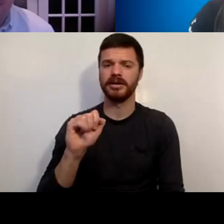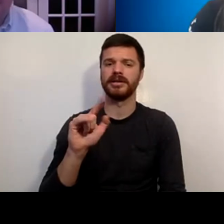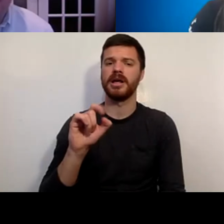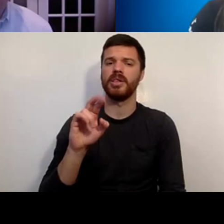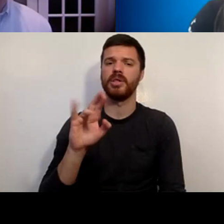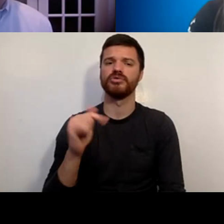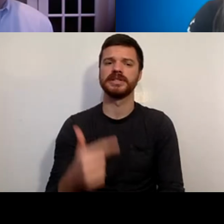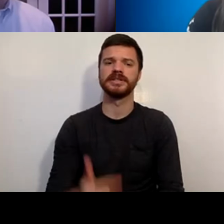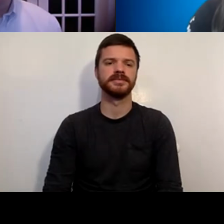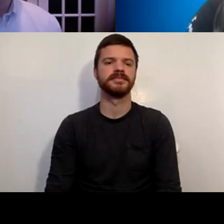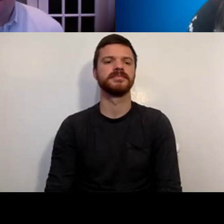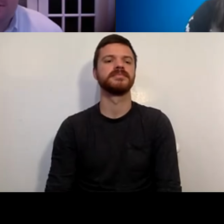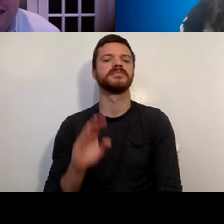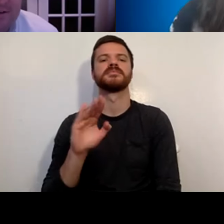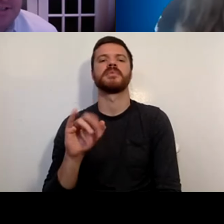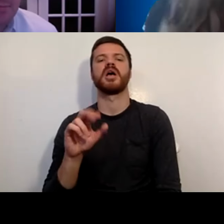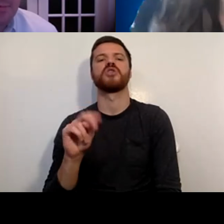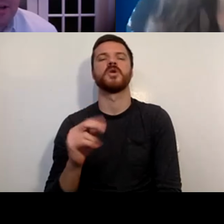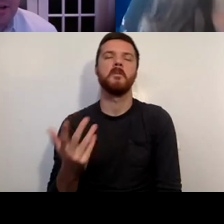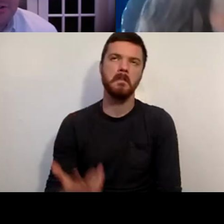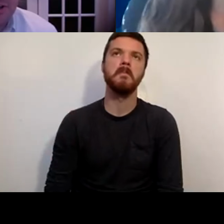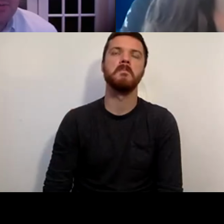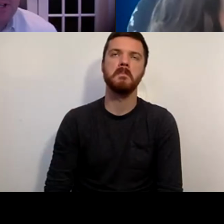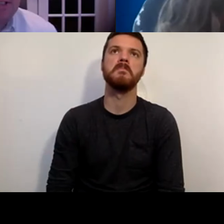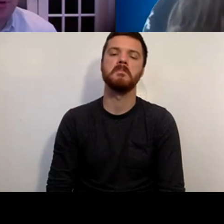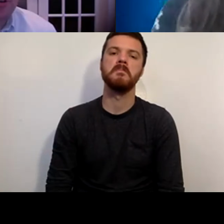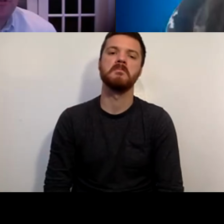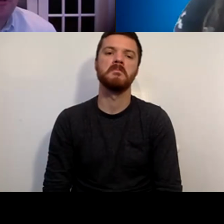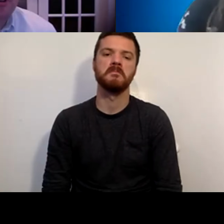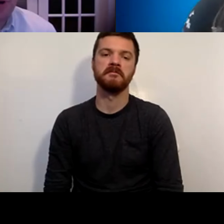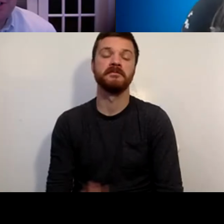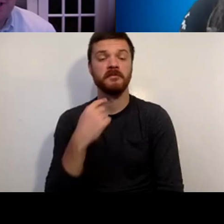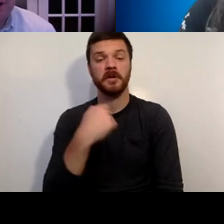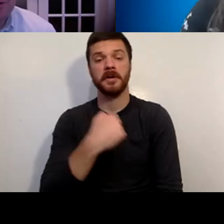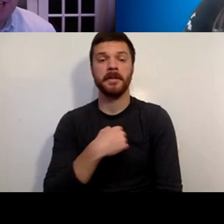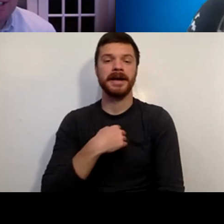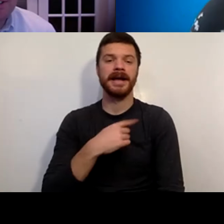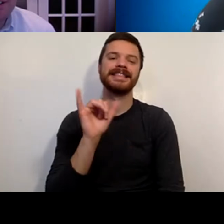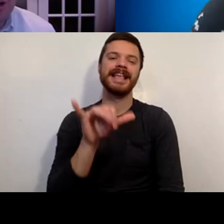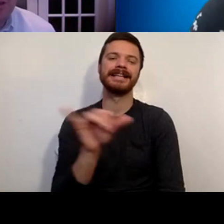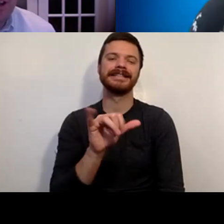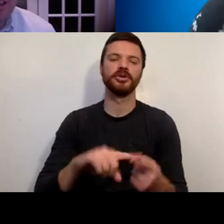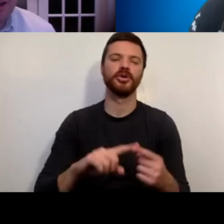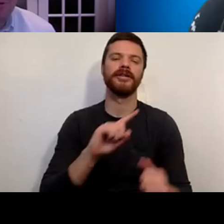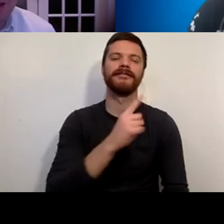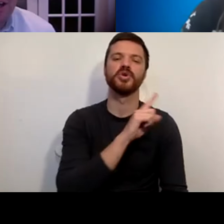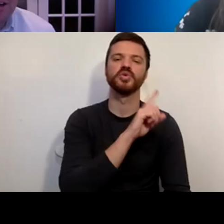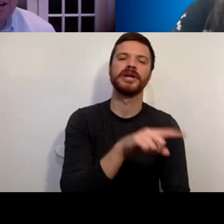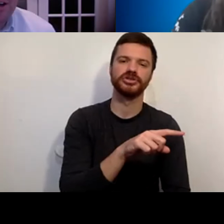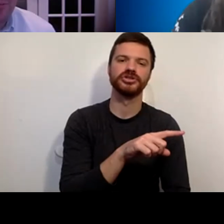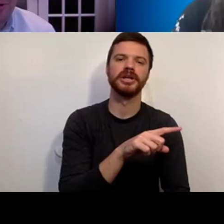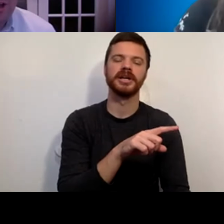Yeah, and you know, it at least strikes me as similar to the first question that was asked, you know, that we